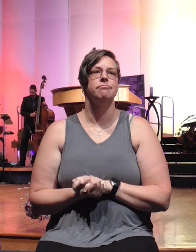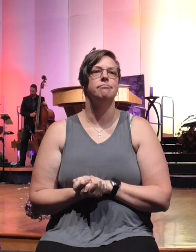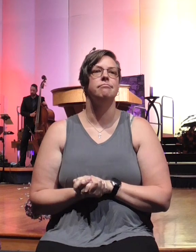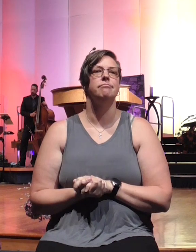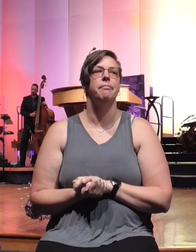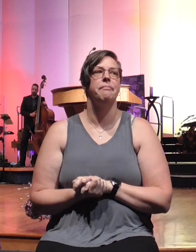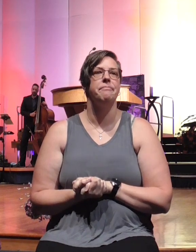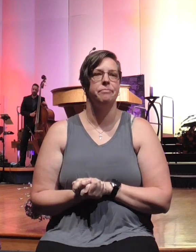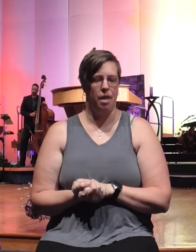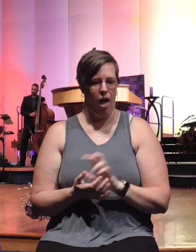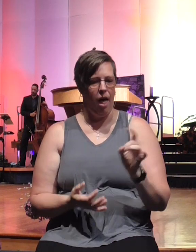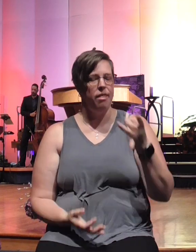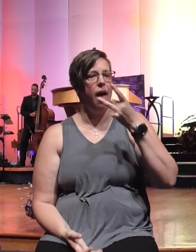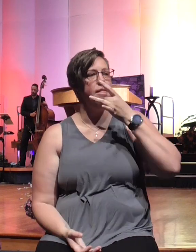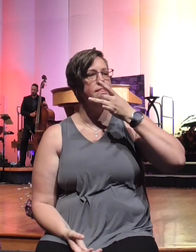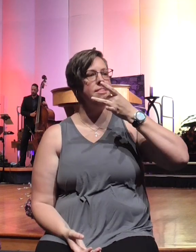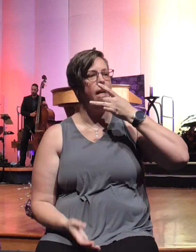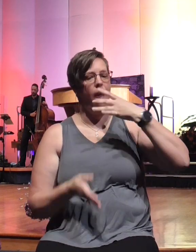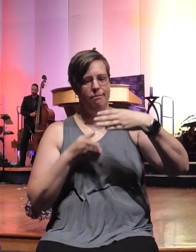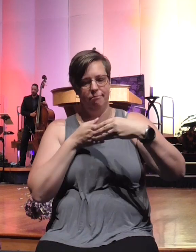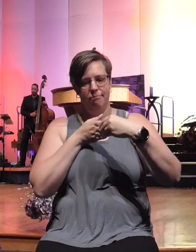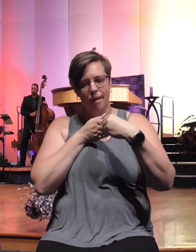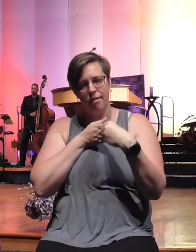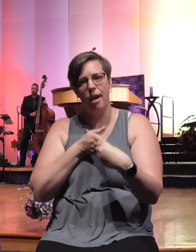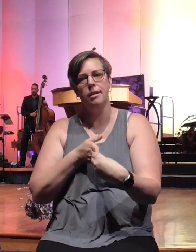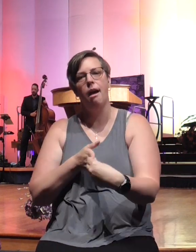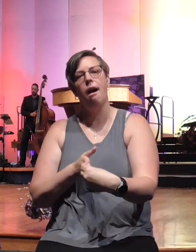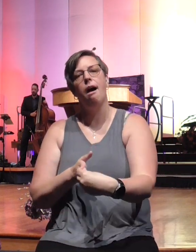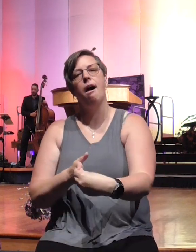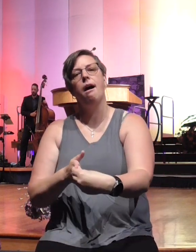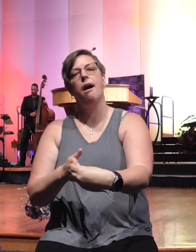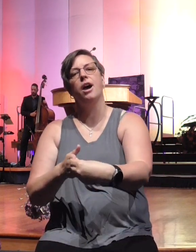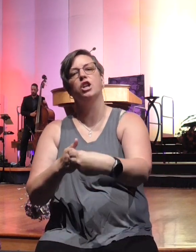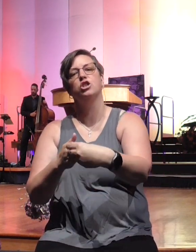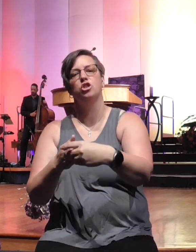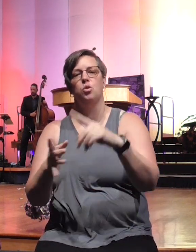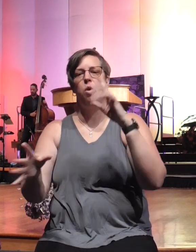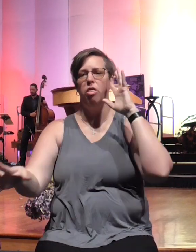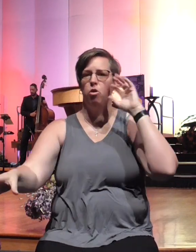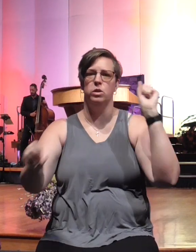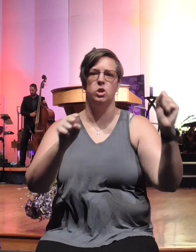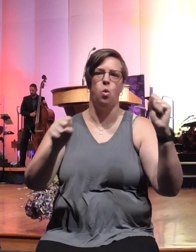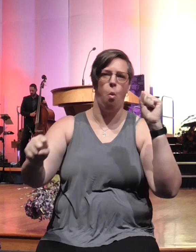a light that guides you through the storm.